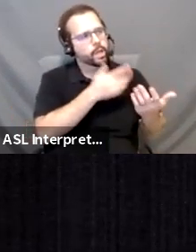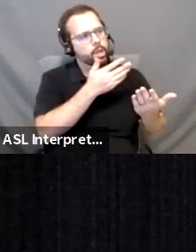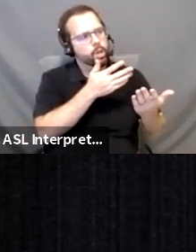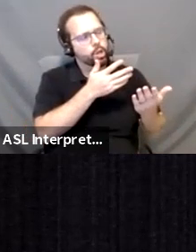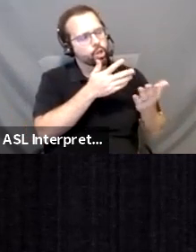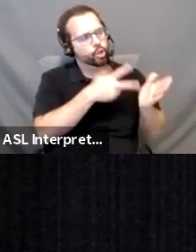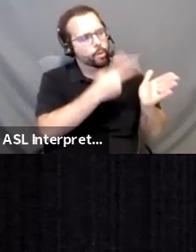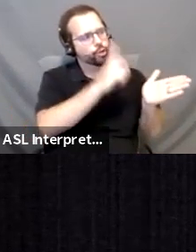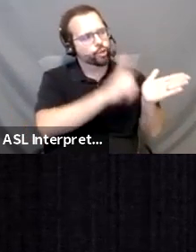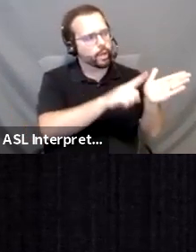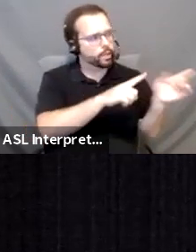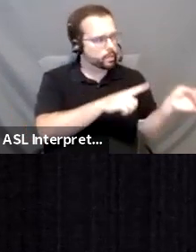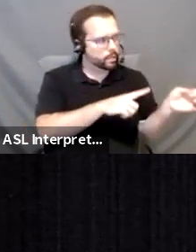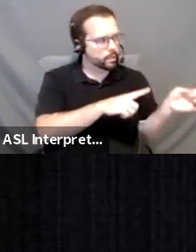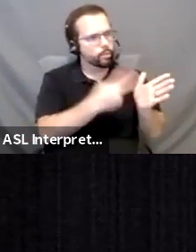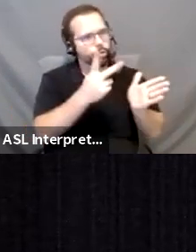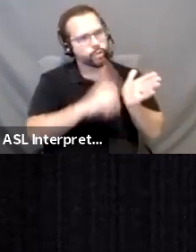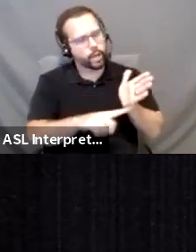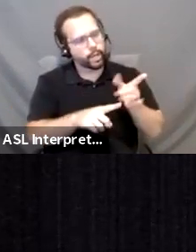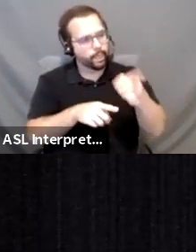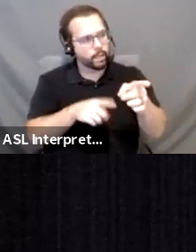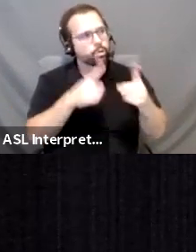all right, this is going to work and this isn't.